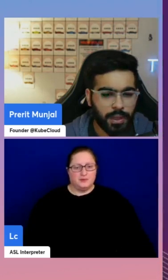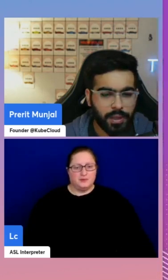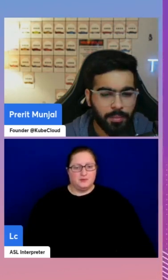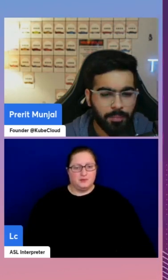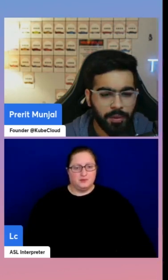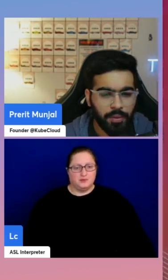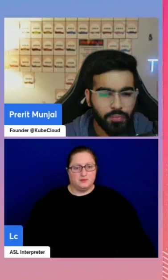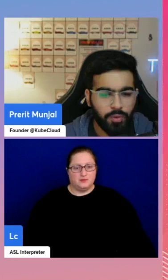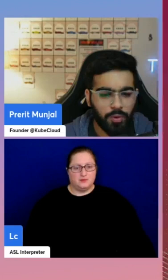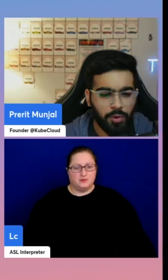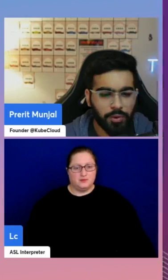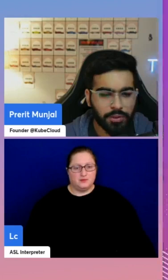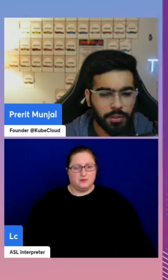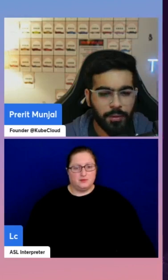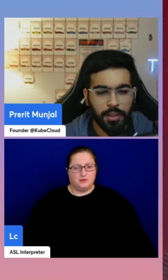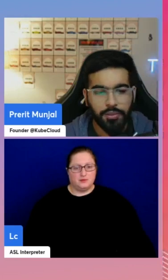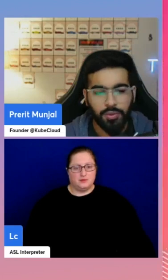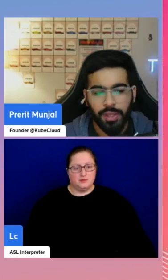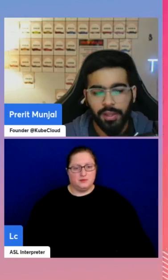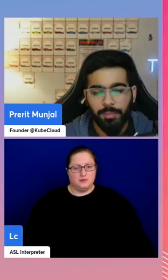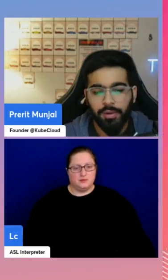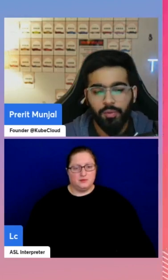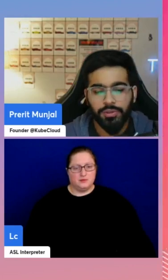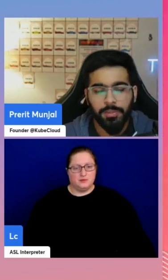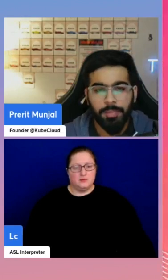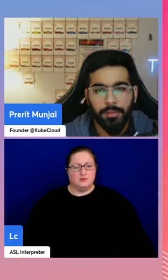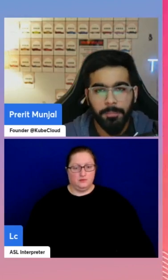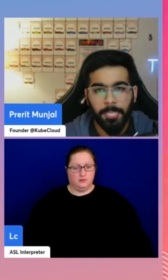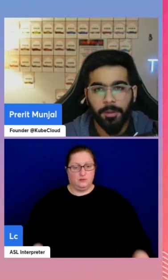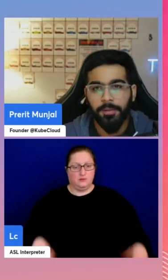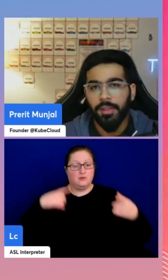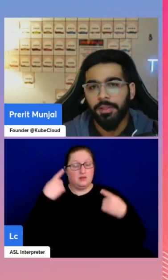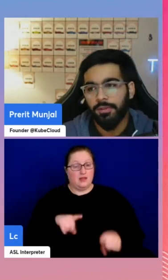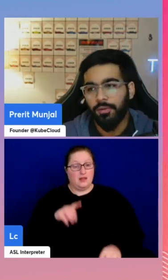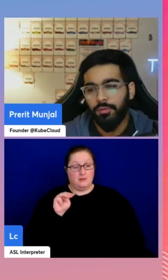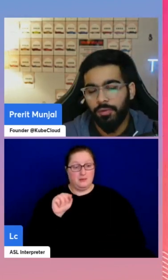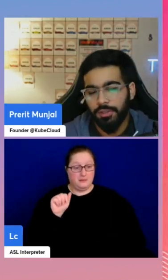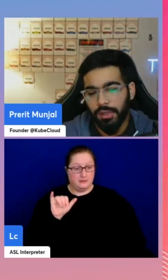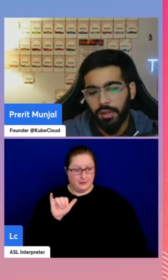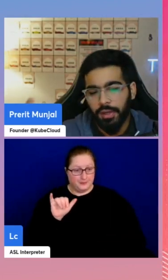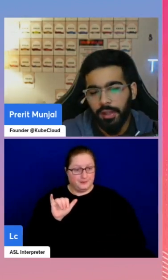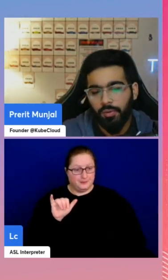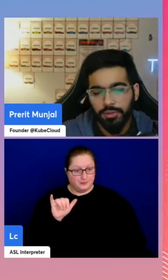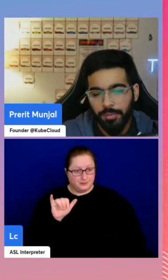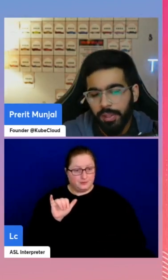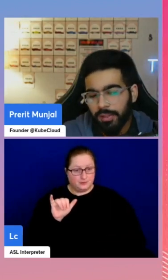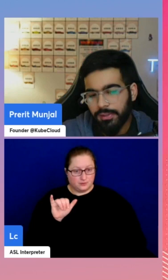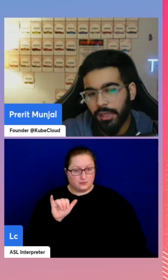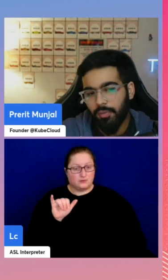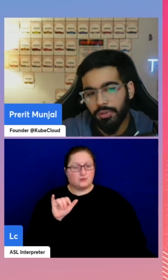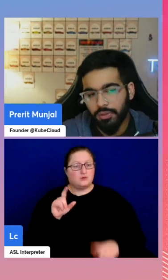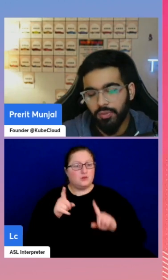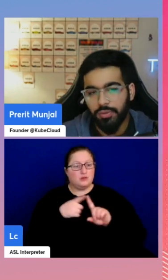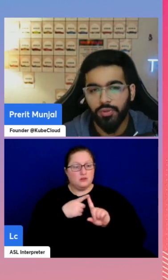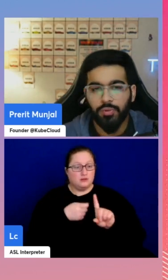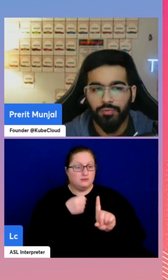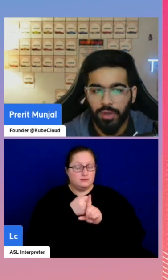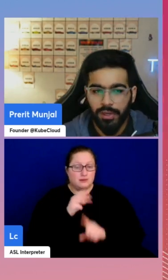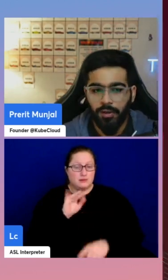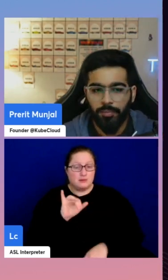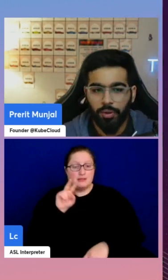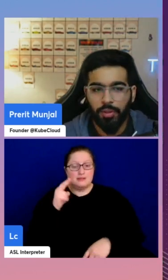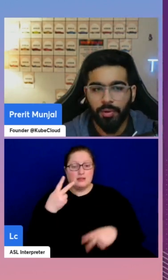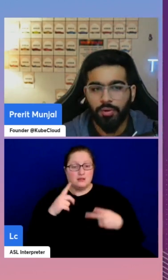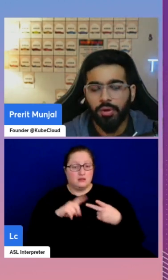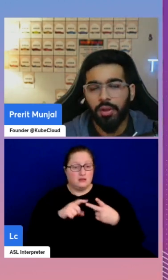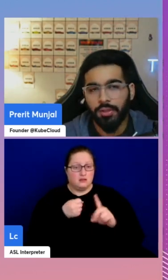So the attack happened was, yeah, so attack happened was in May. Okay, so first attack was in May, second was in June. So